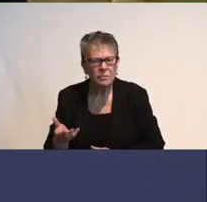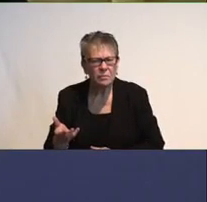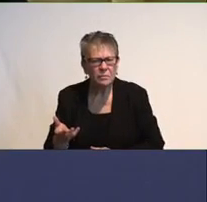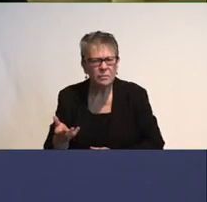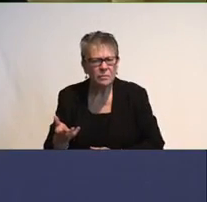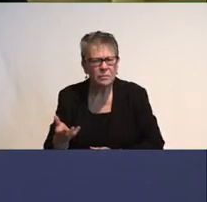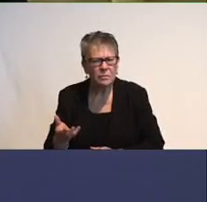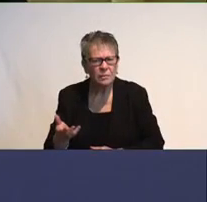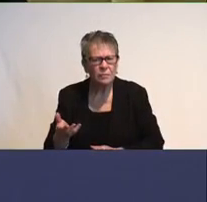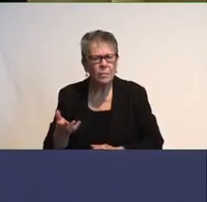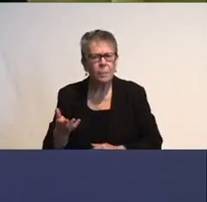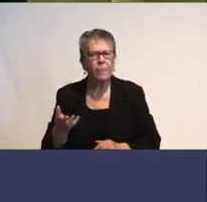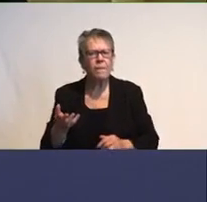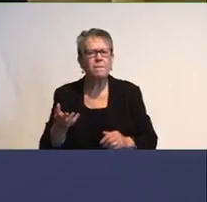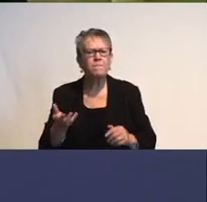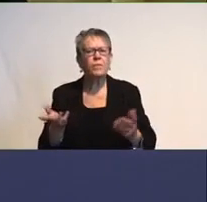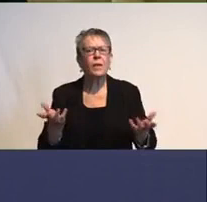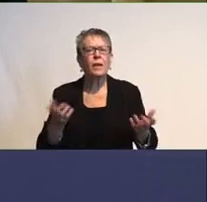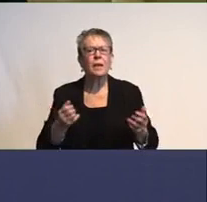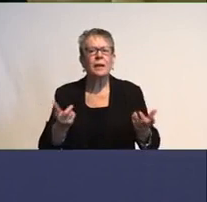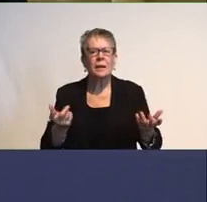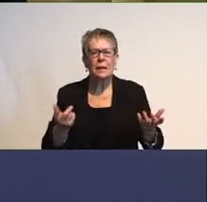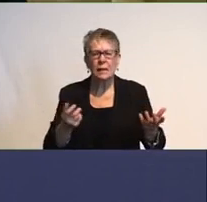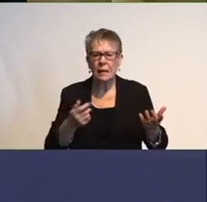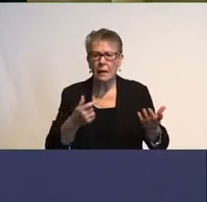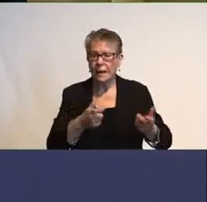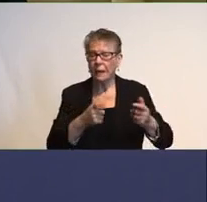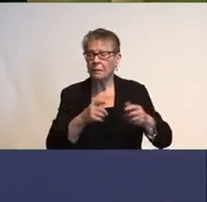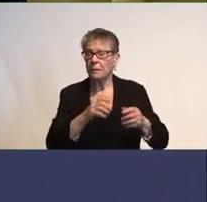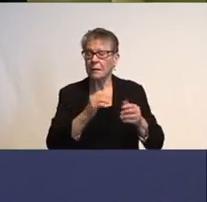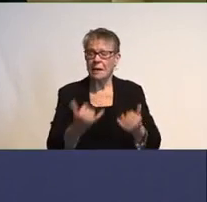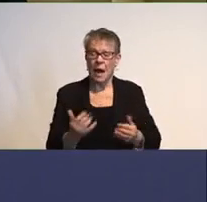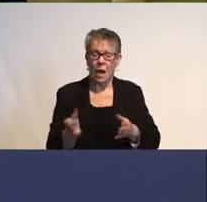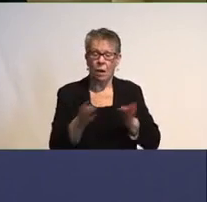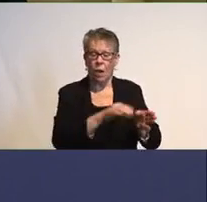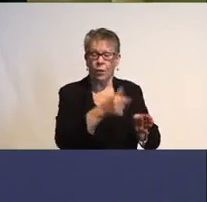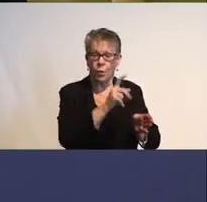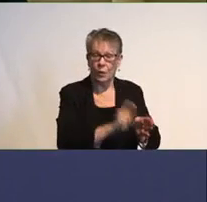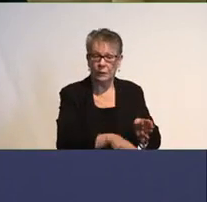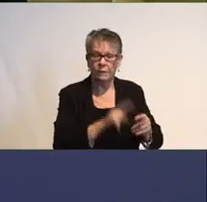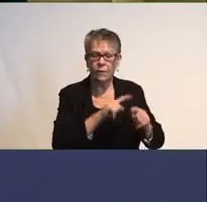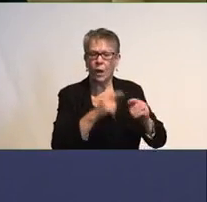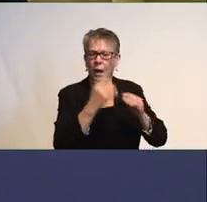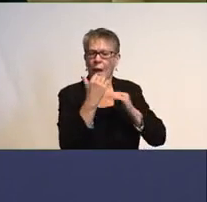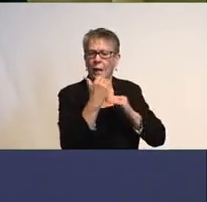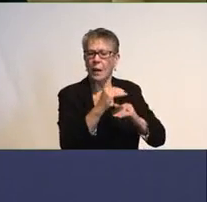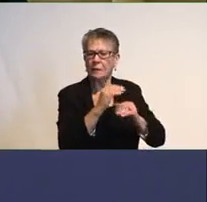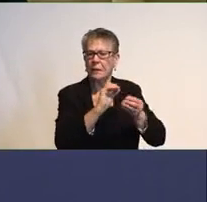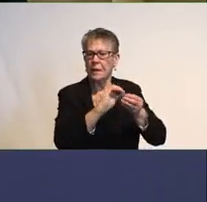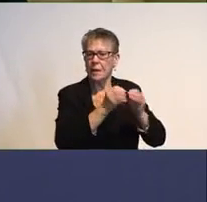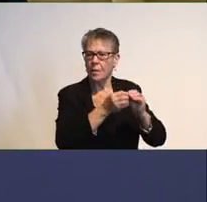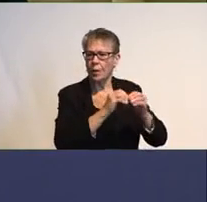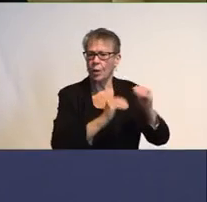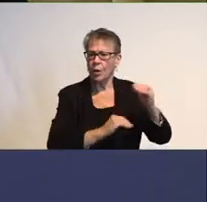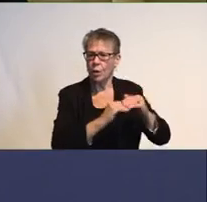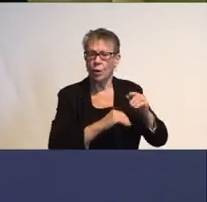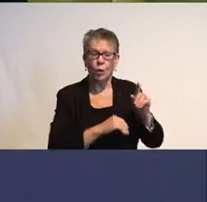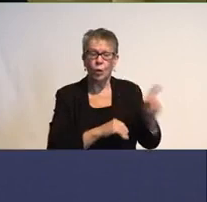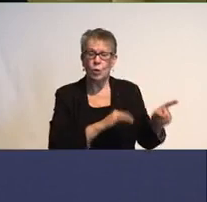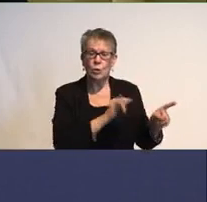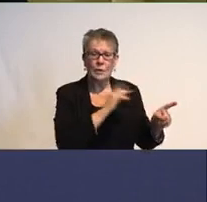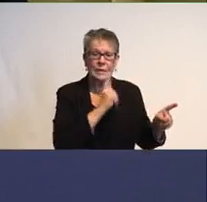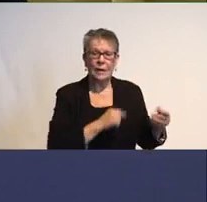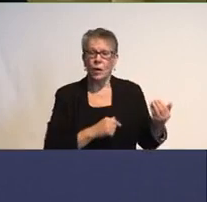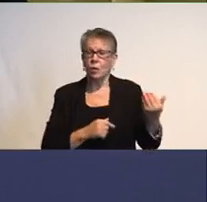specific trend that we hang our hat on. But, Judy, for instance, reminded us the 90%